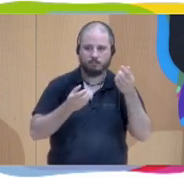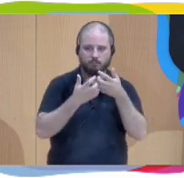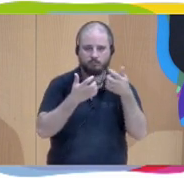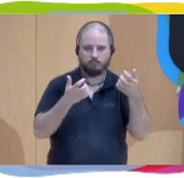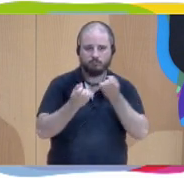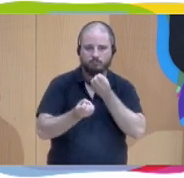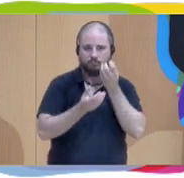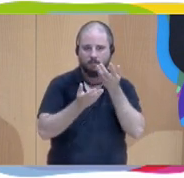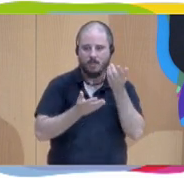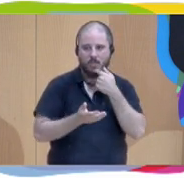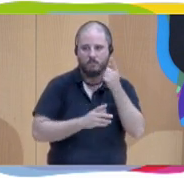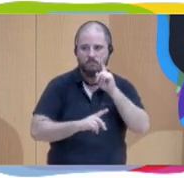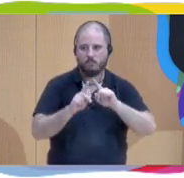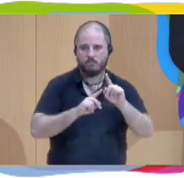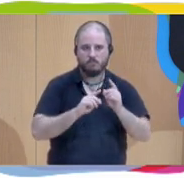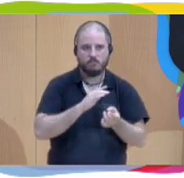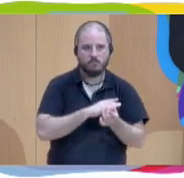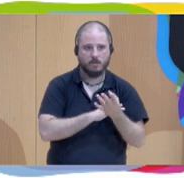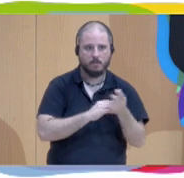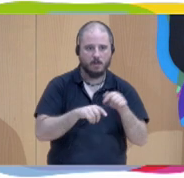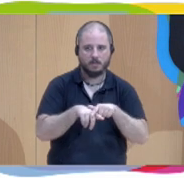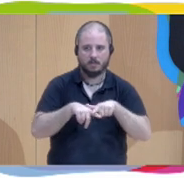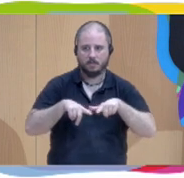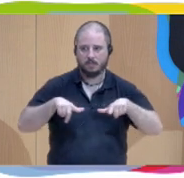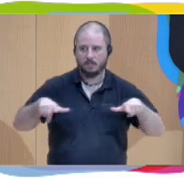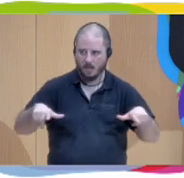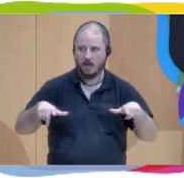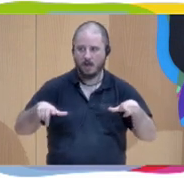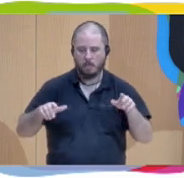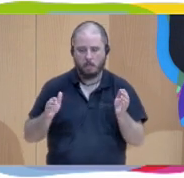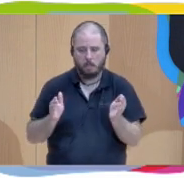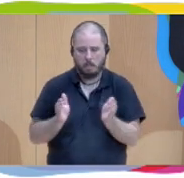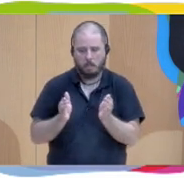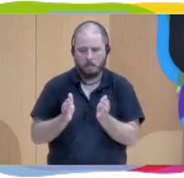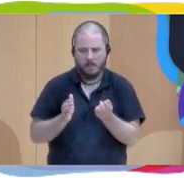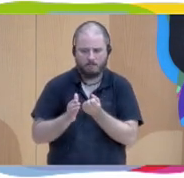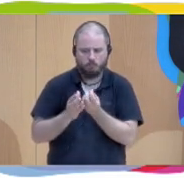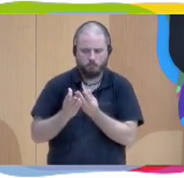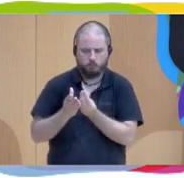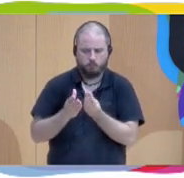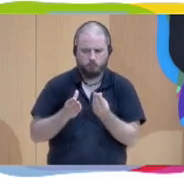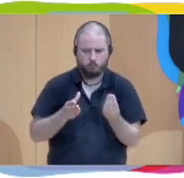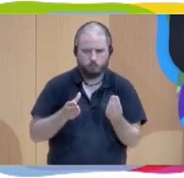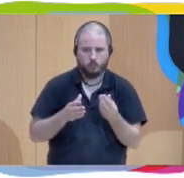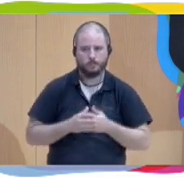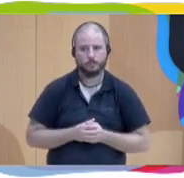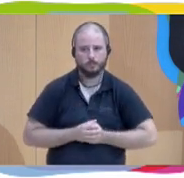The room was quite small for group working. But also this was seen as a positive